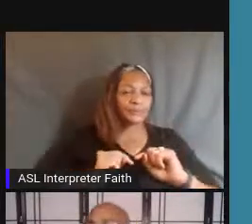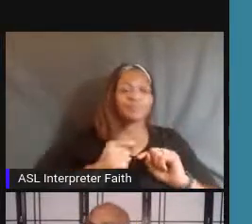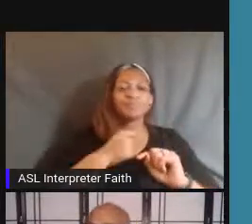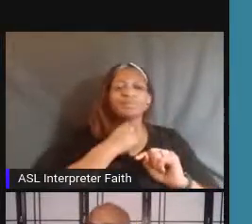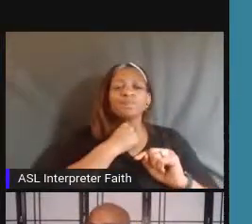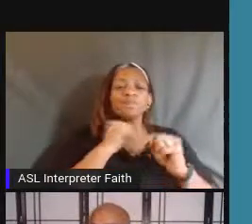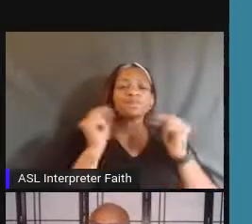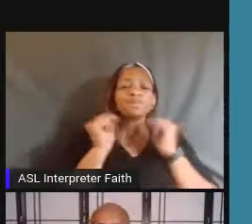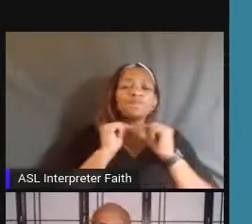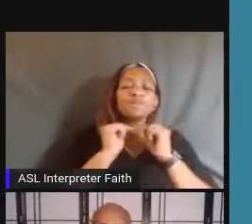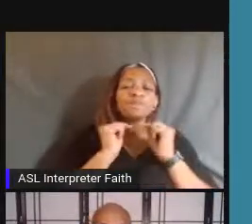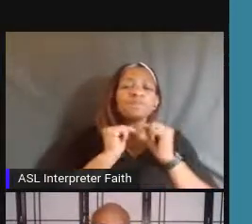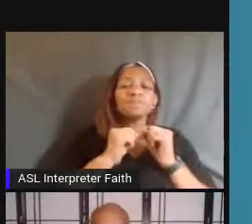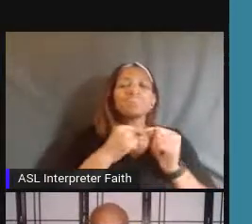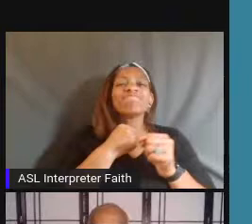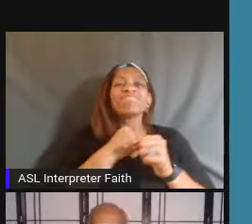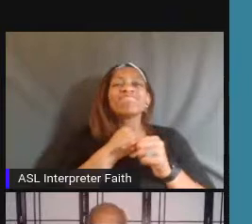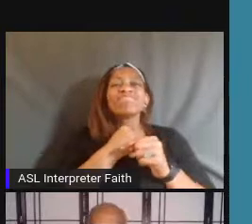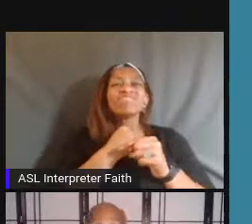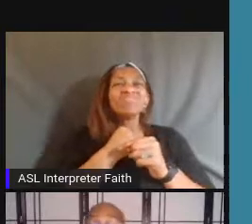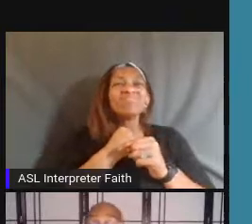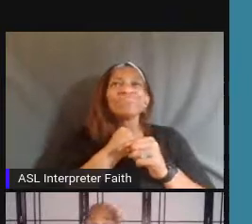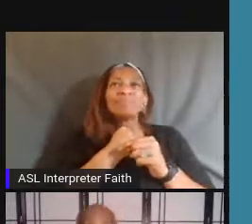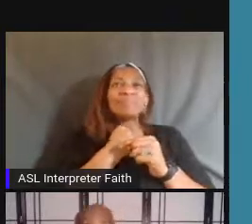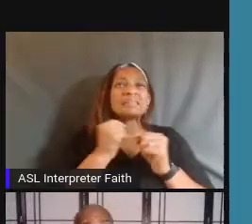I feel that itchiness in my throat that,